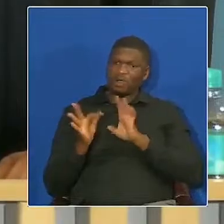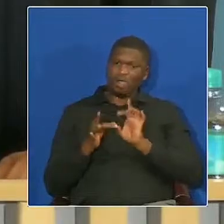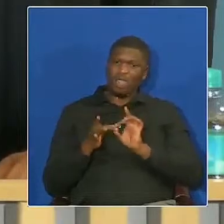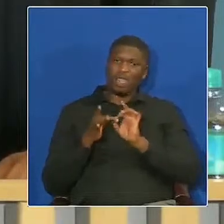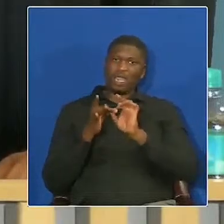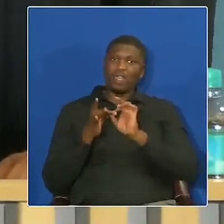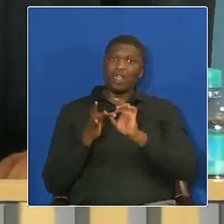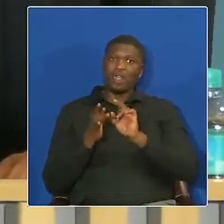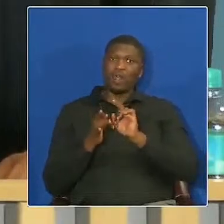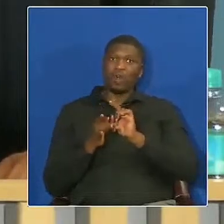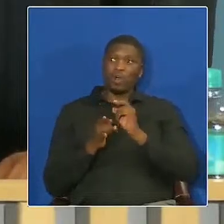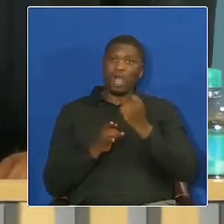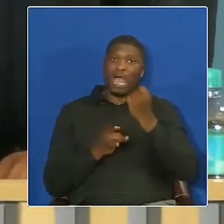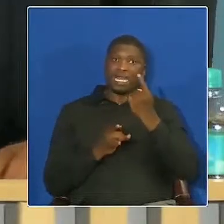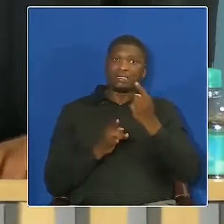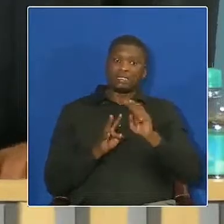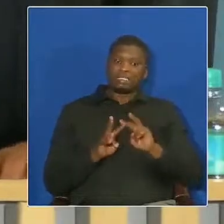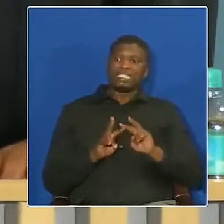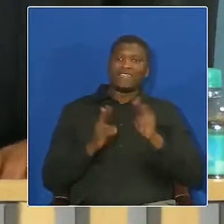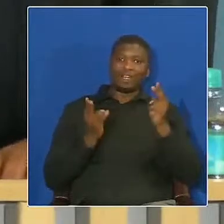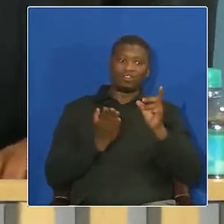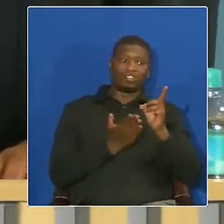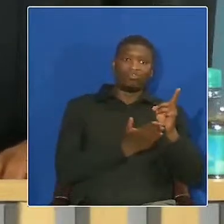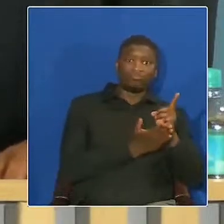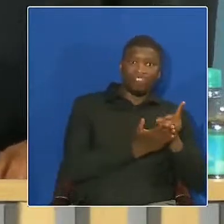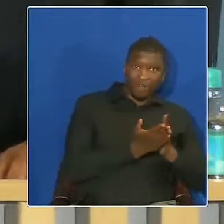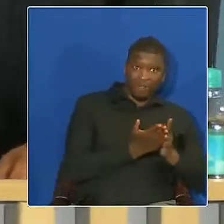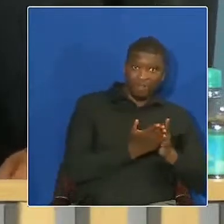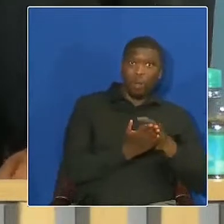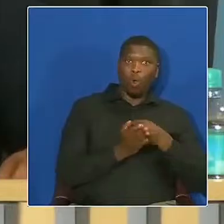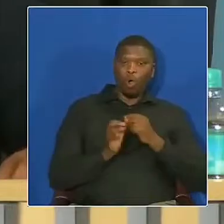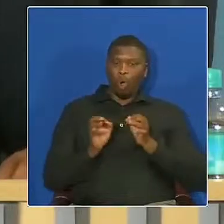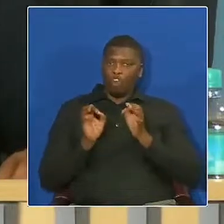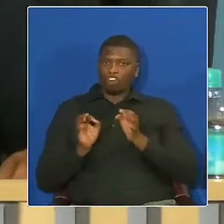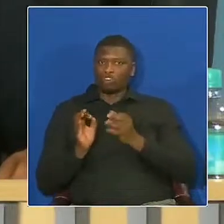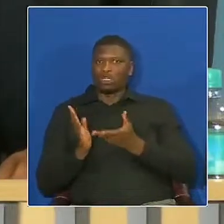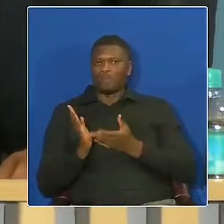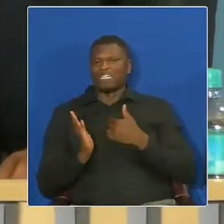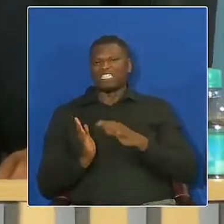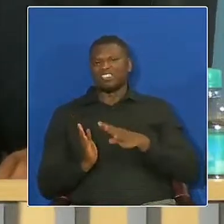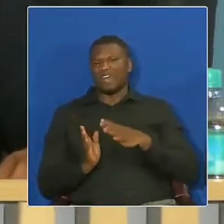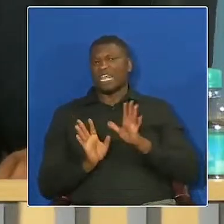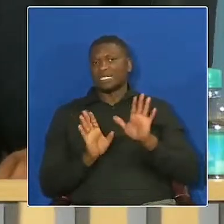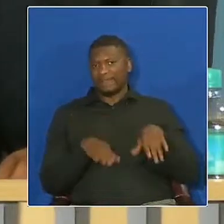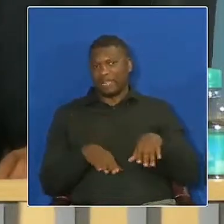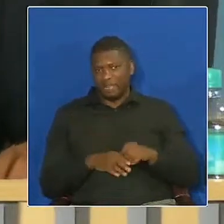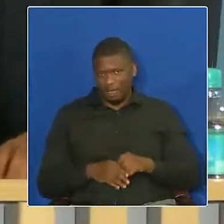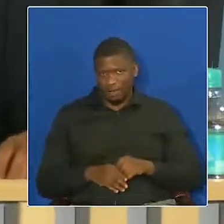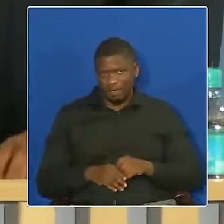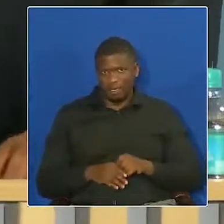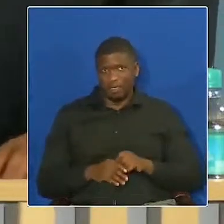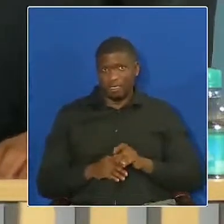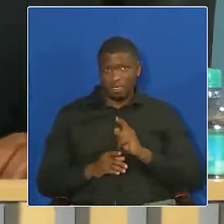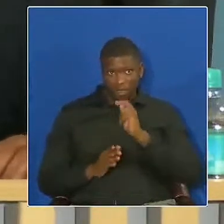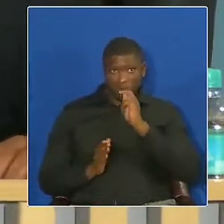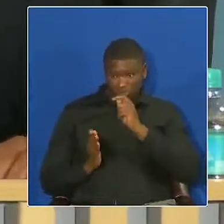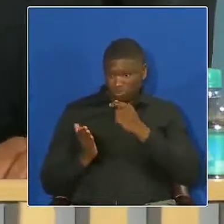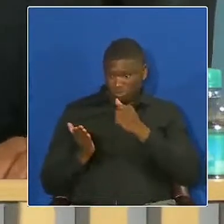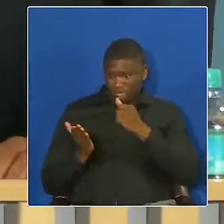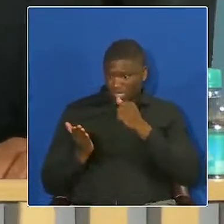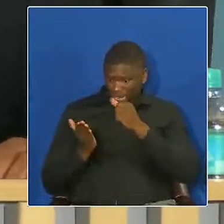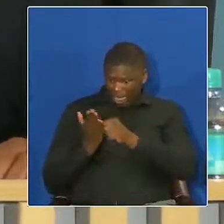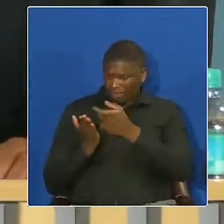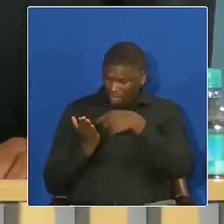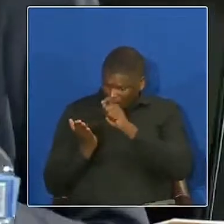the difference between a draft and, but yeah, let's leave it there. Well, it's definitely a letter that is